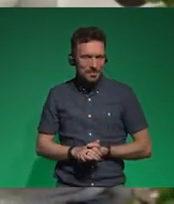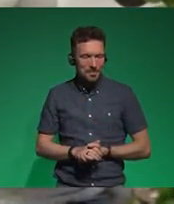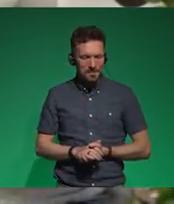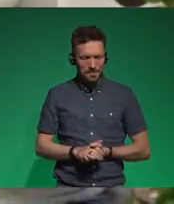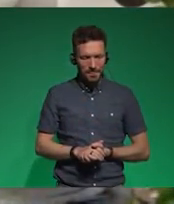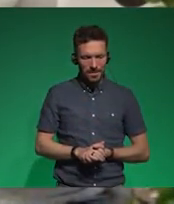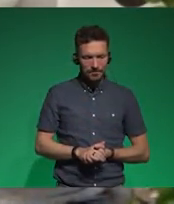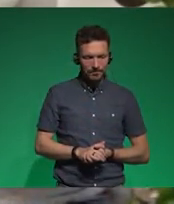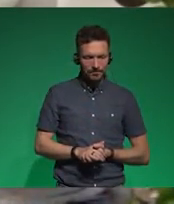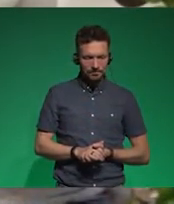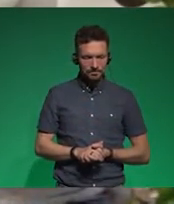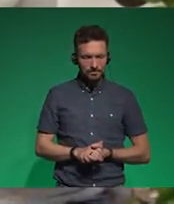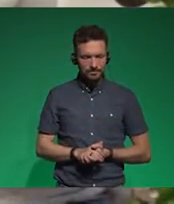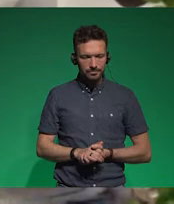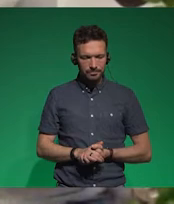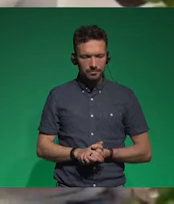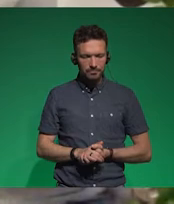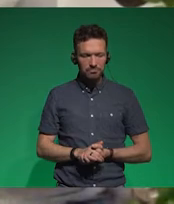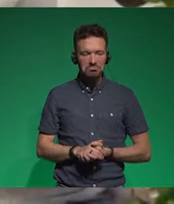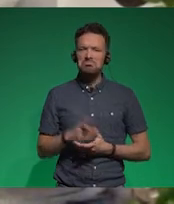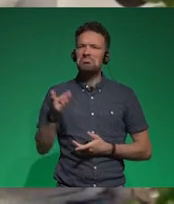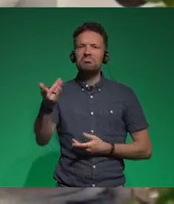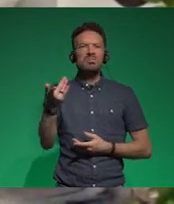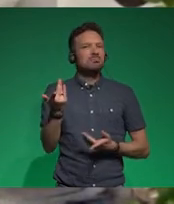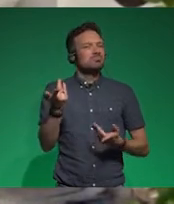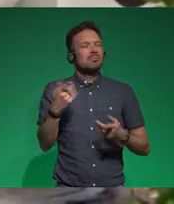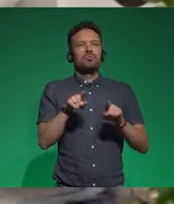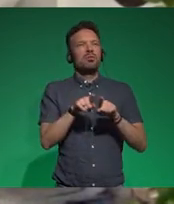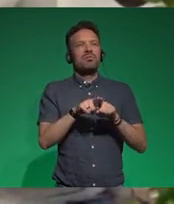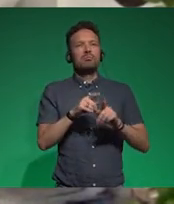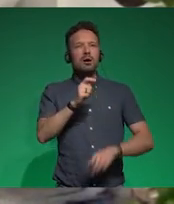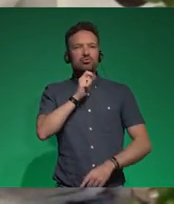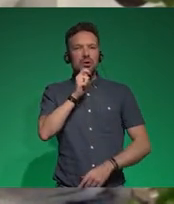journalism, a bit kind of like instrumentalizing